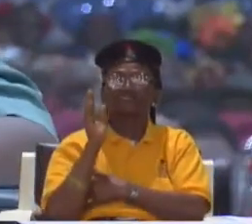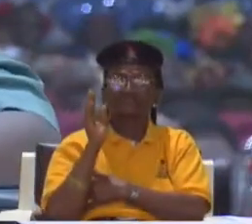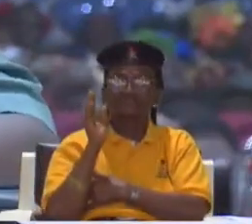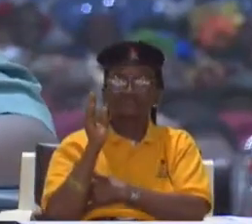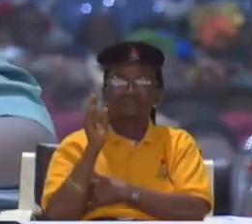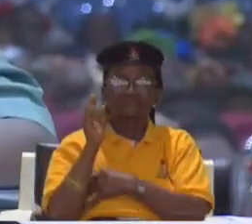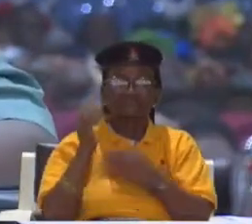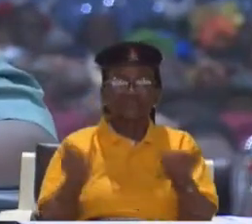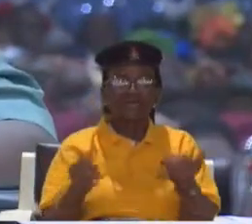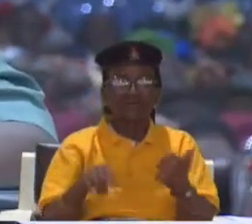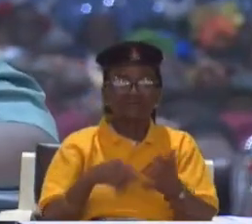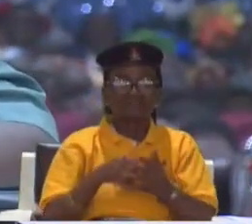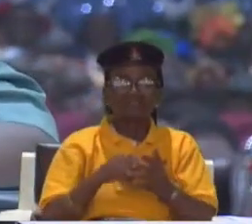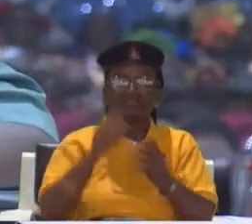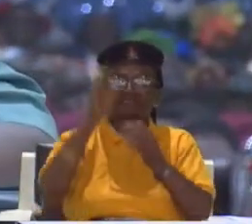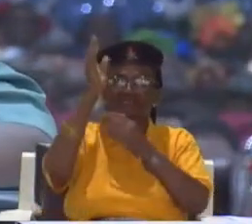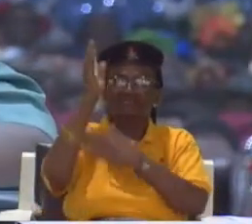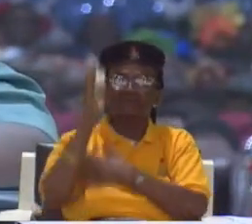Now this God,